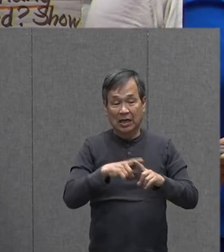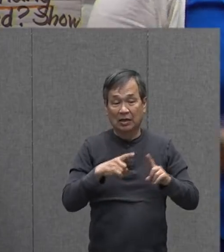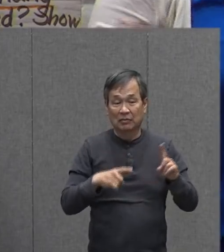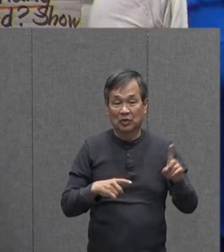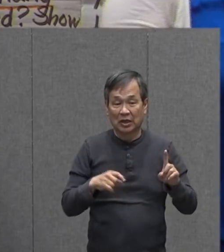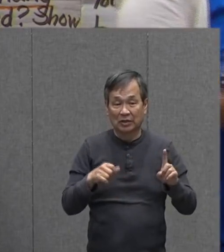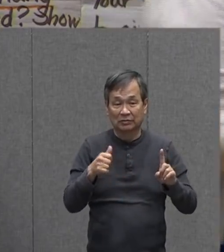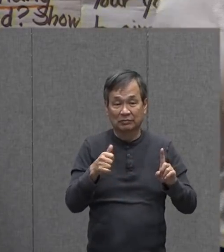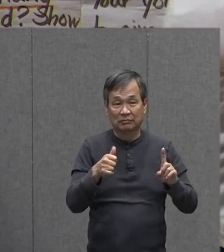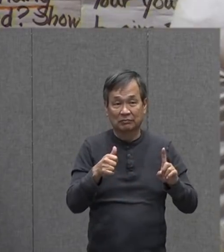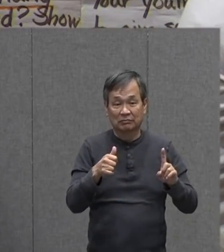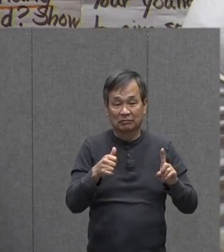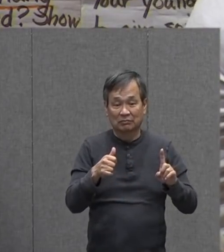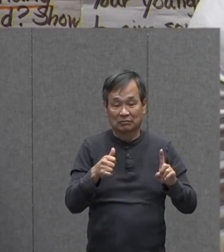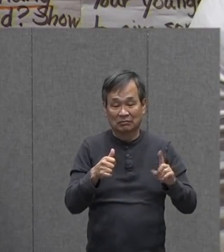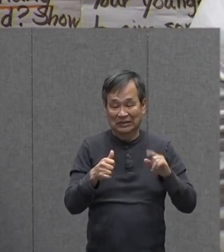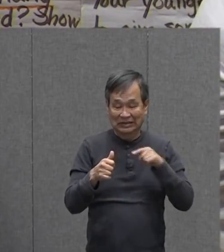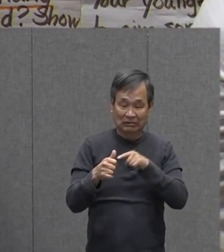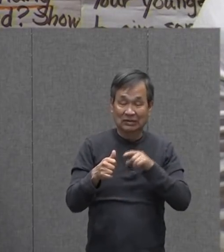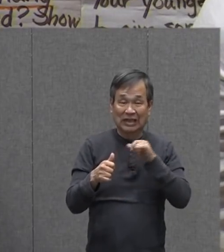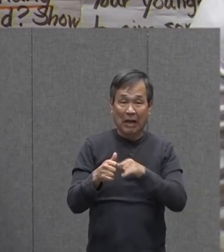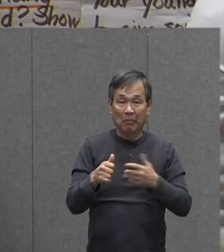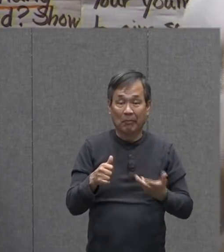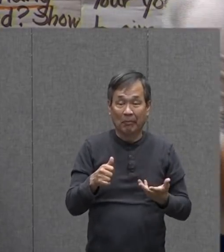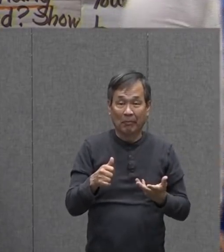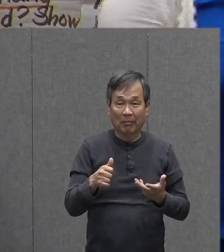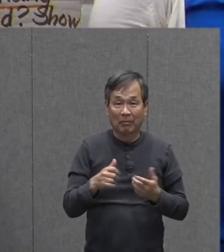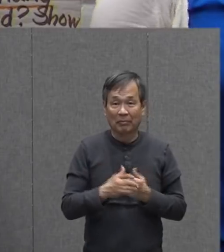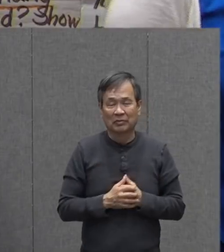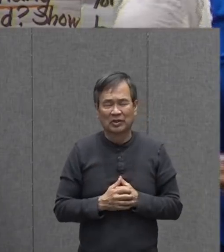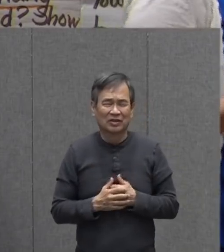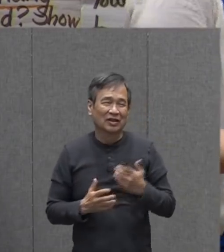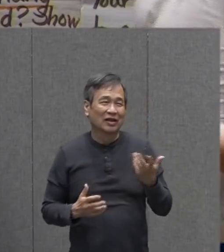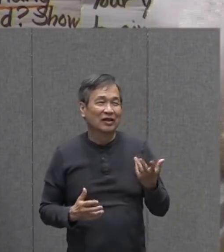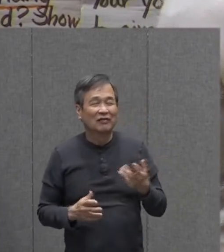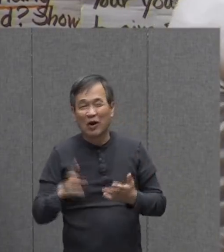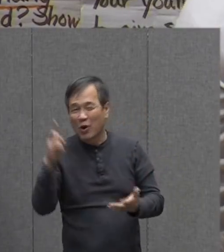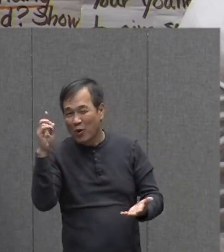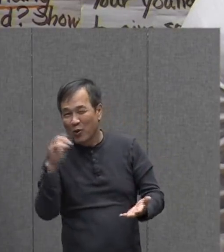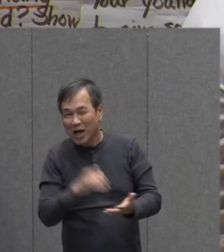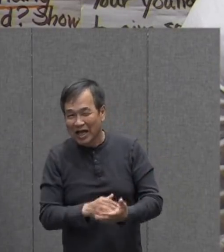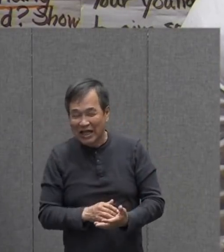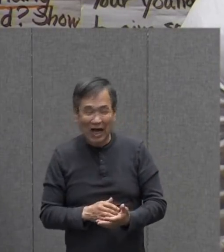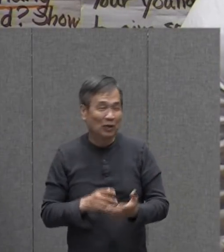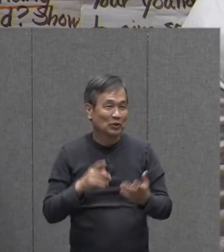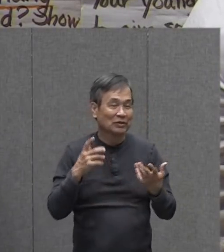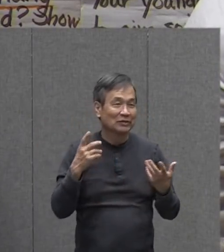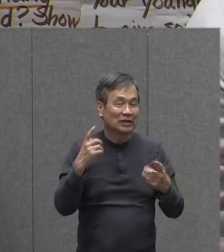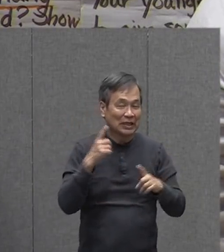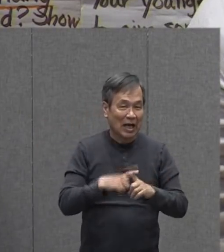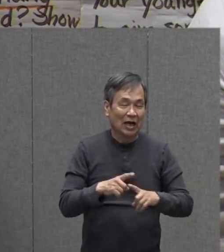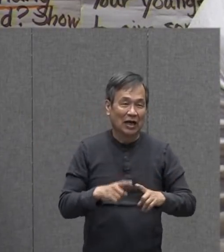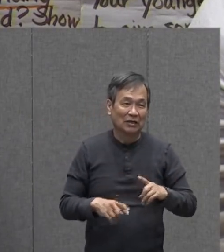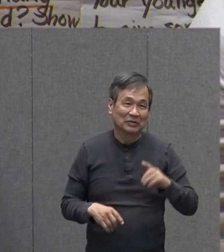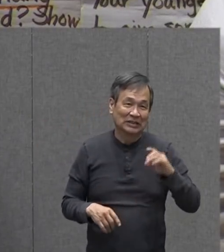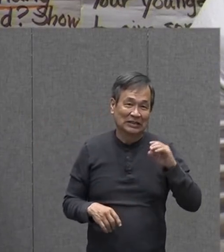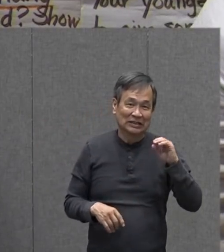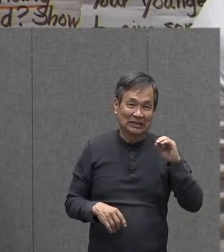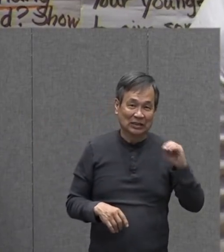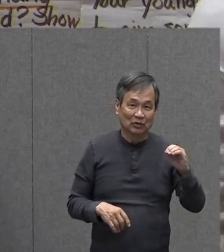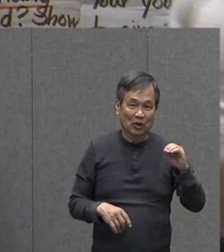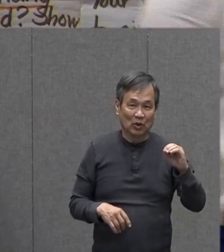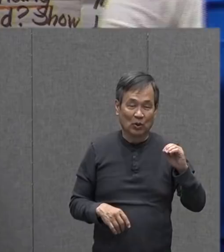X as representing groups. Okay? So we have 2 groups of 4, or 4 plus